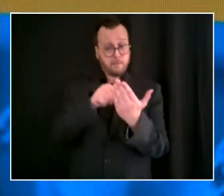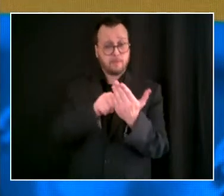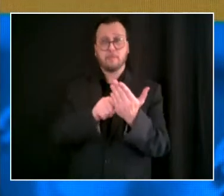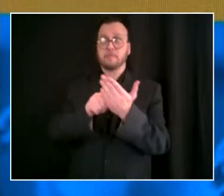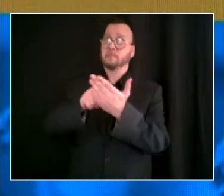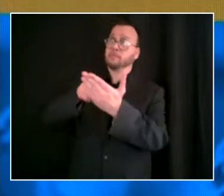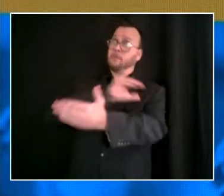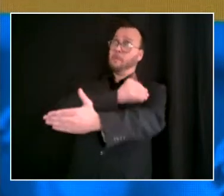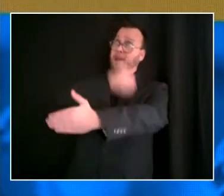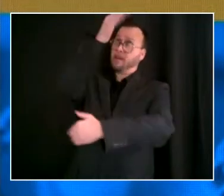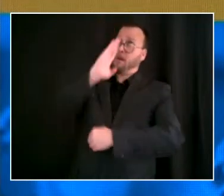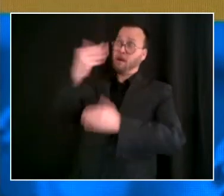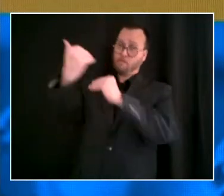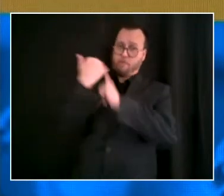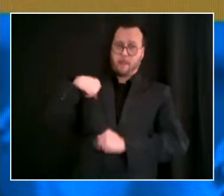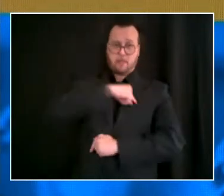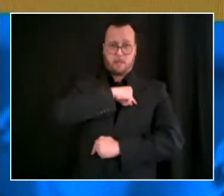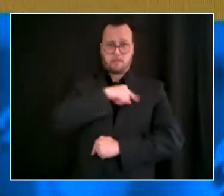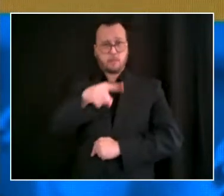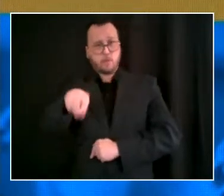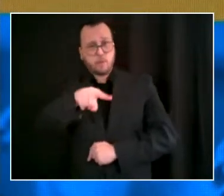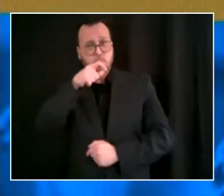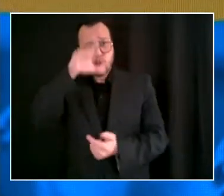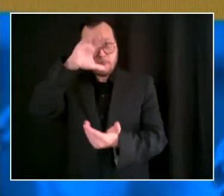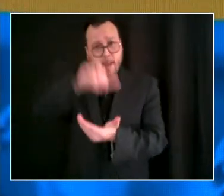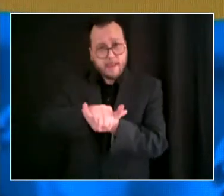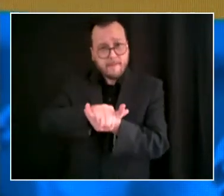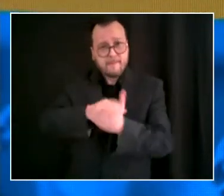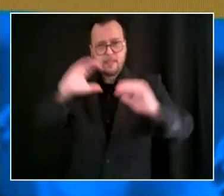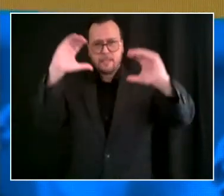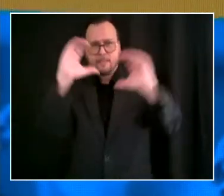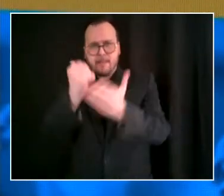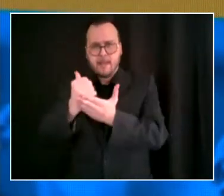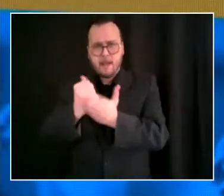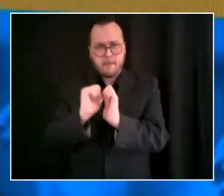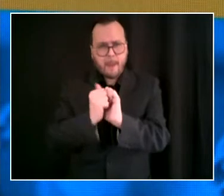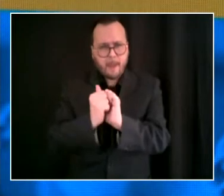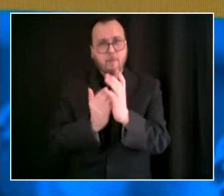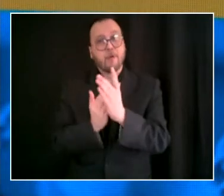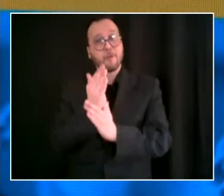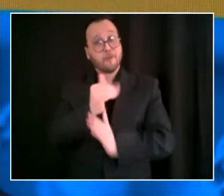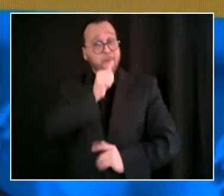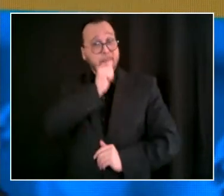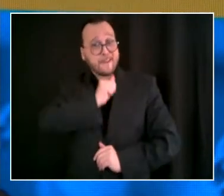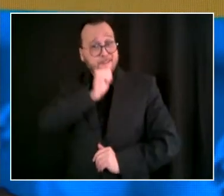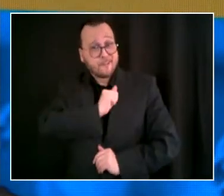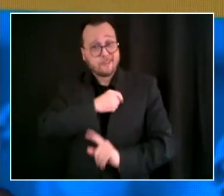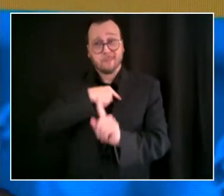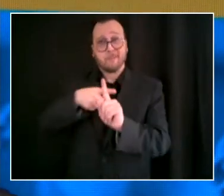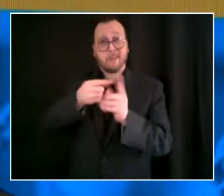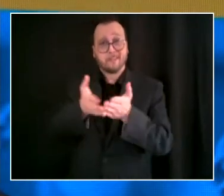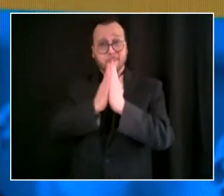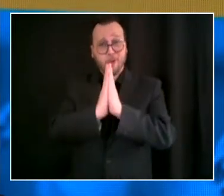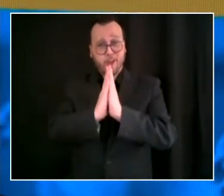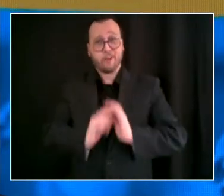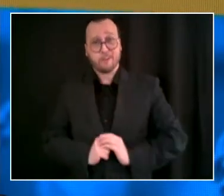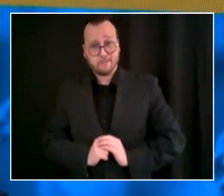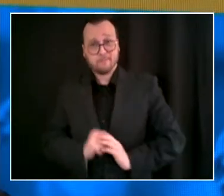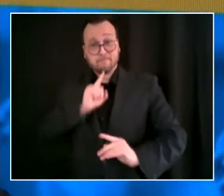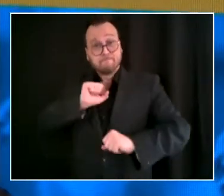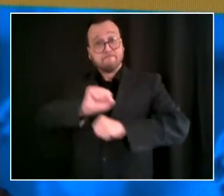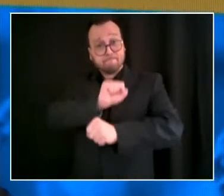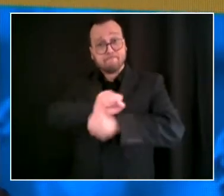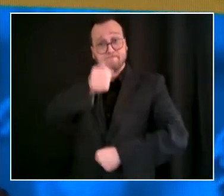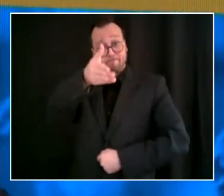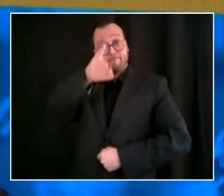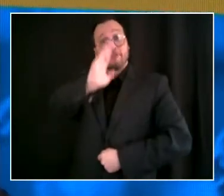us, O you who believe, seek help through patience and prayer. Truly, God is